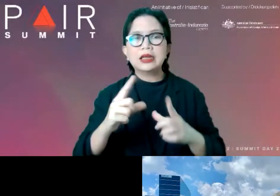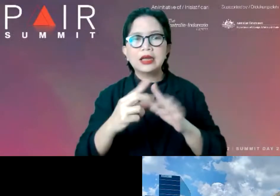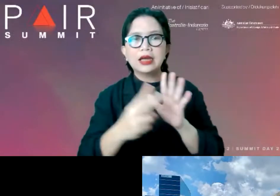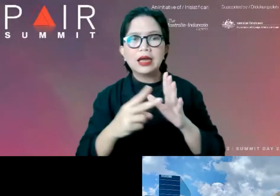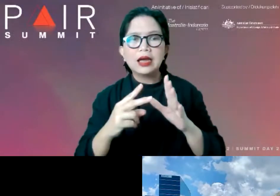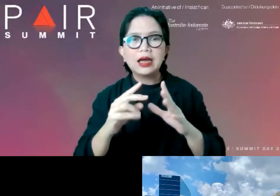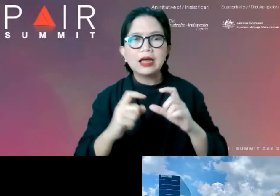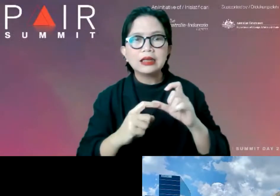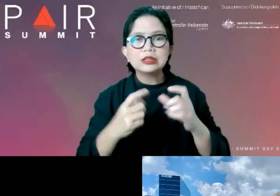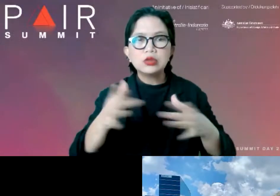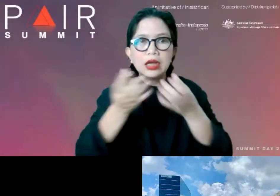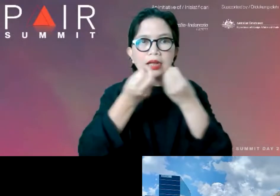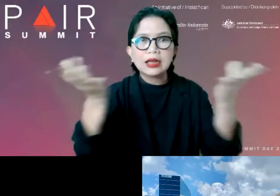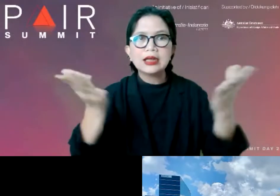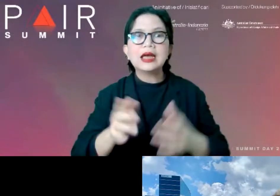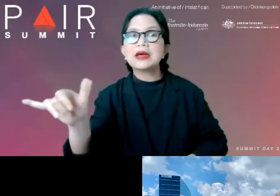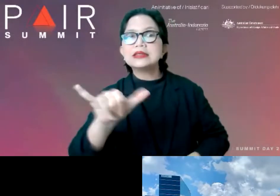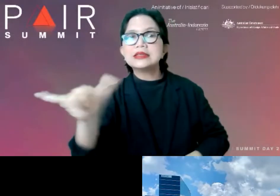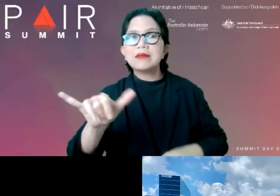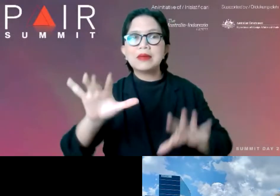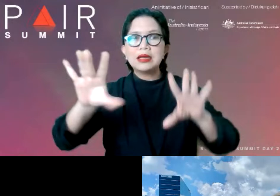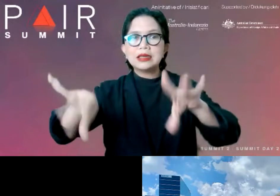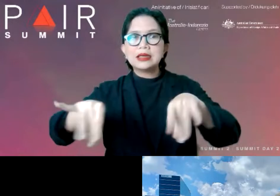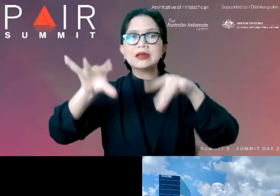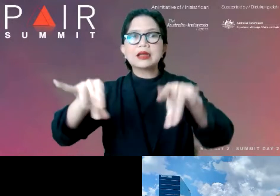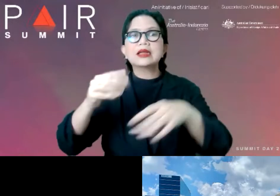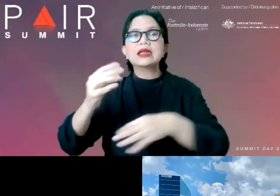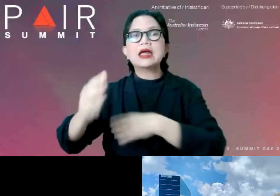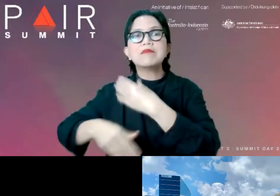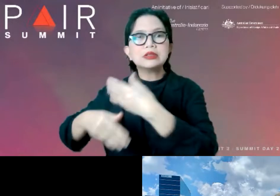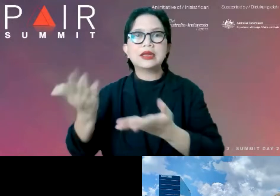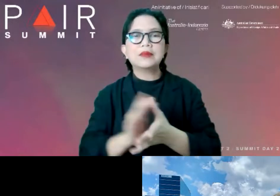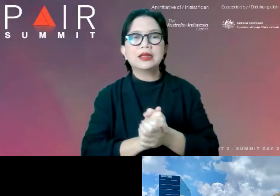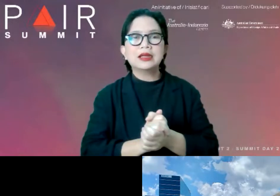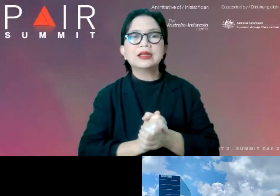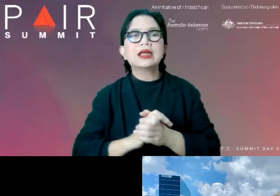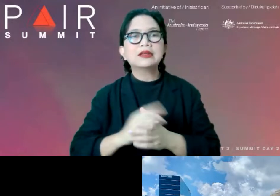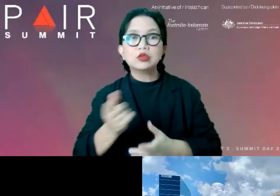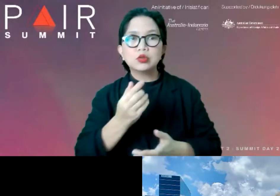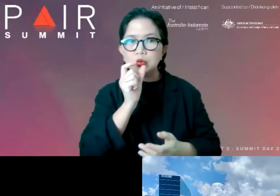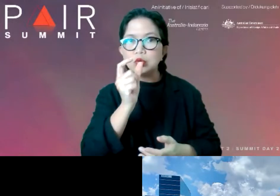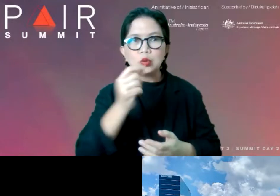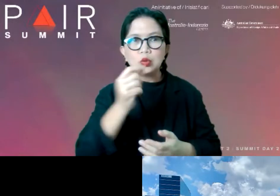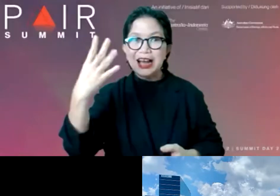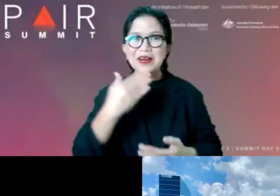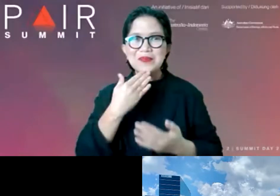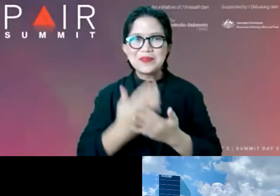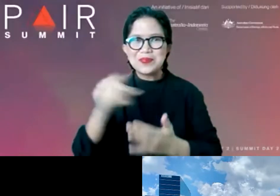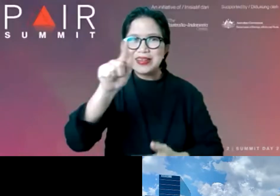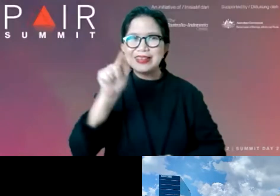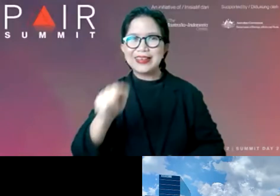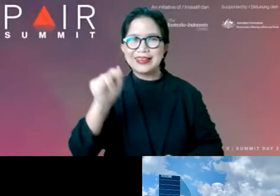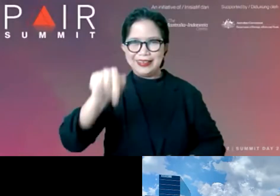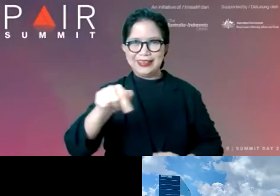Australia and with the companies that you work with around answering some of these big questions. Thanks, Helen. Yes, that's correct.